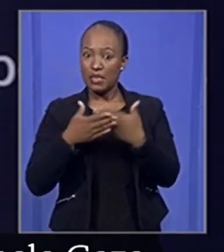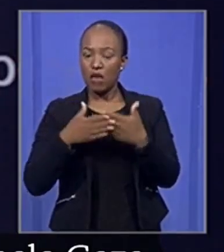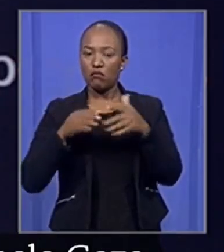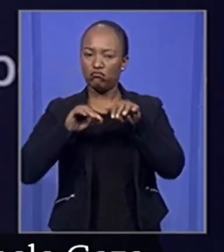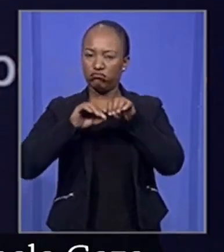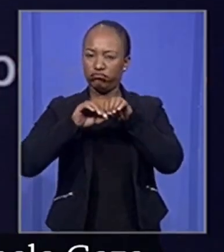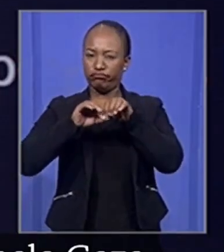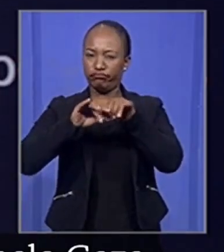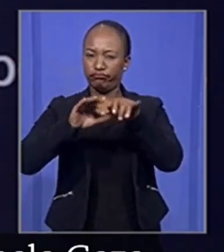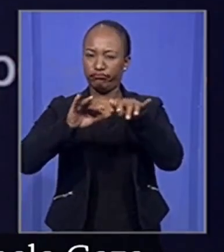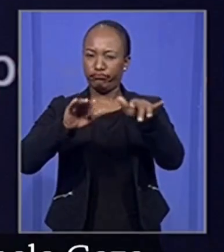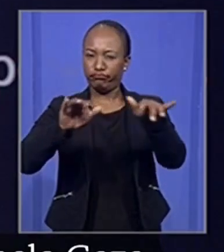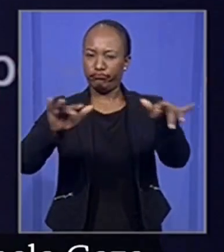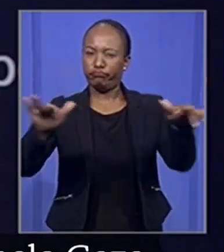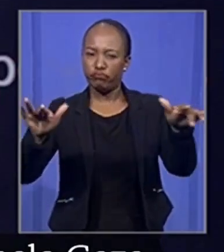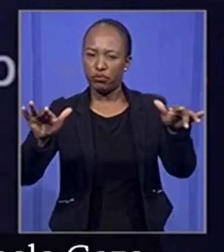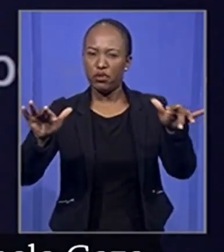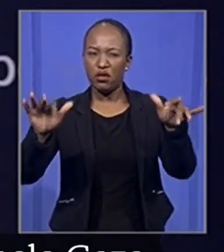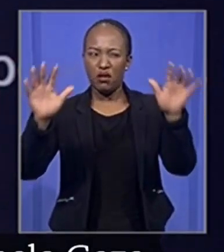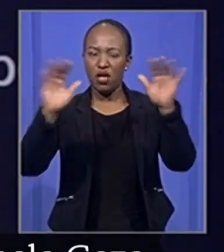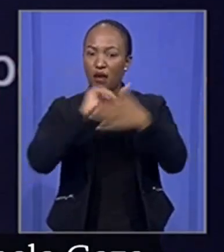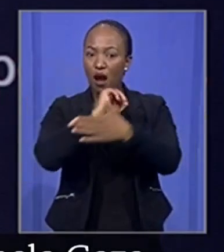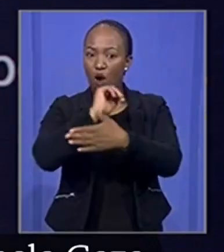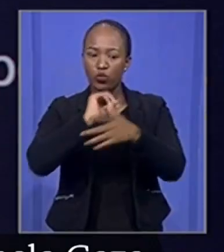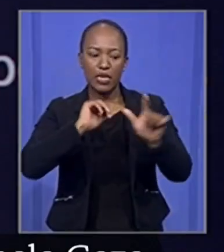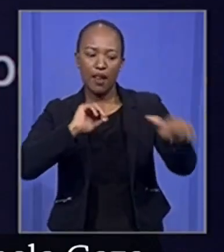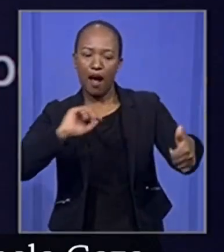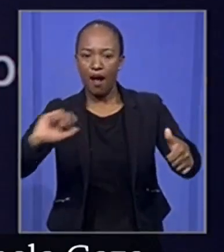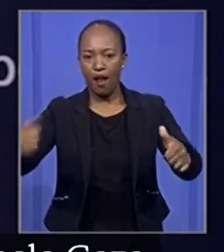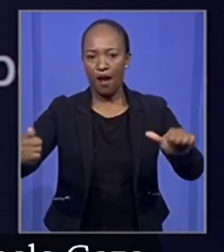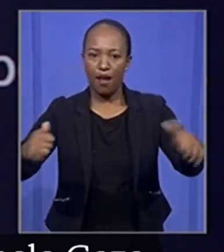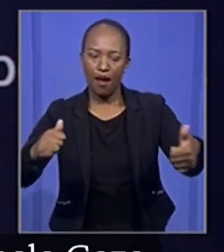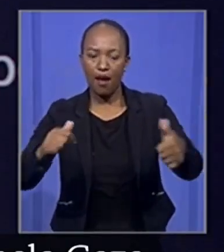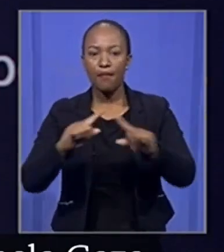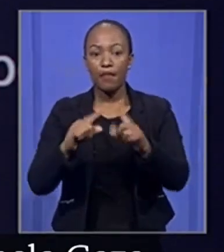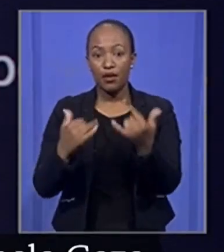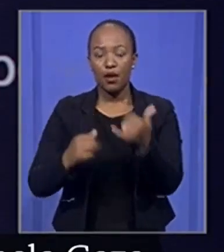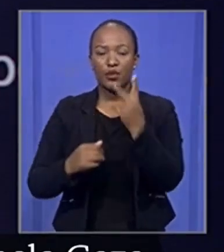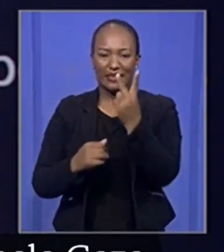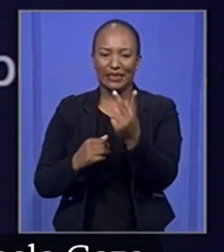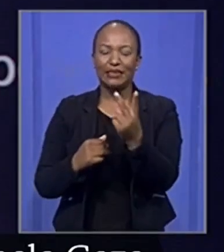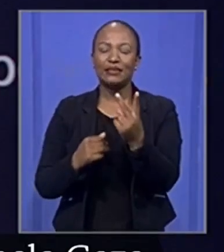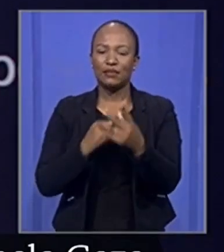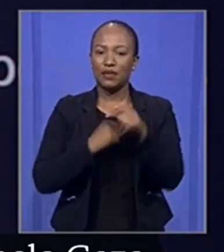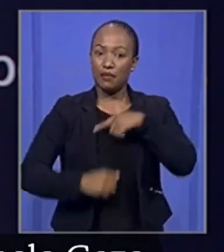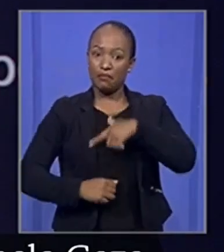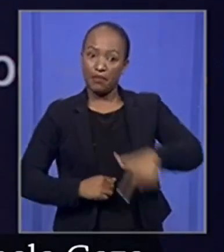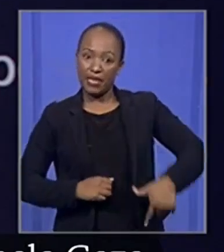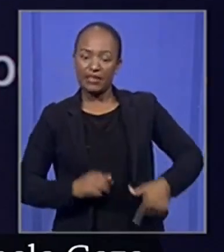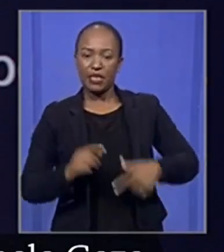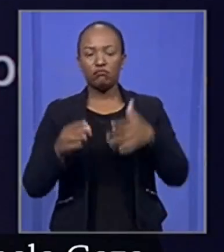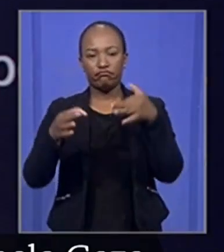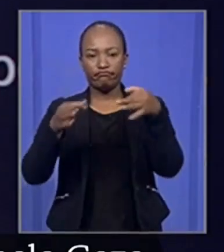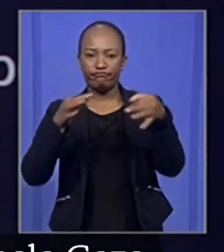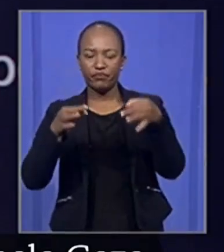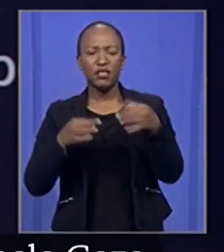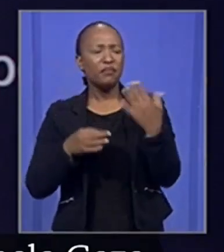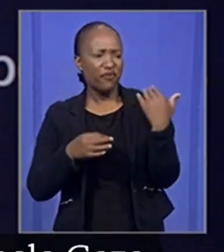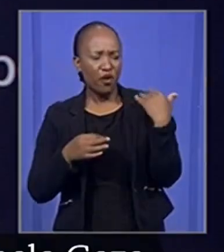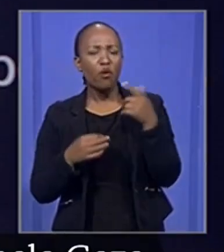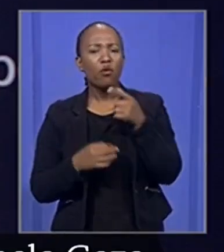name ka mokopu ho dinaha tse mabapi mme le jwale re a bona etsahetse ke ka mo president a hlalositseng hore o ile a tla a